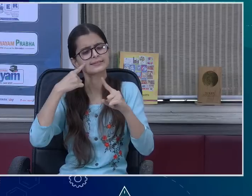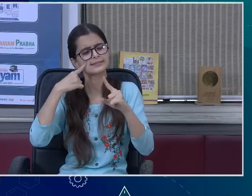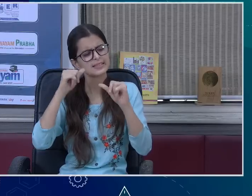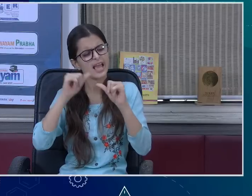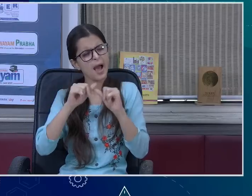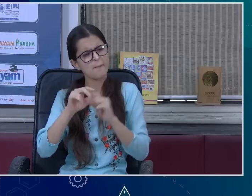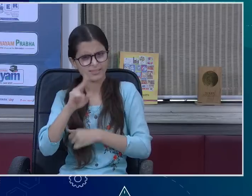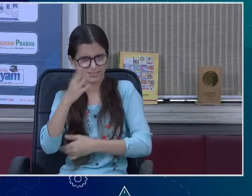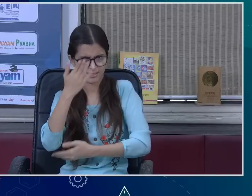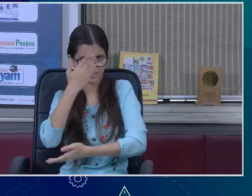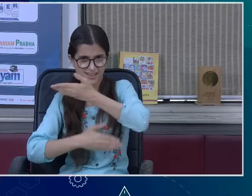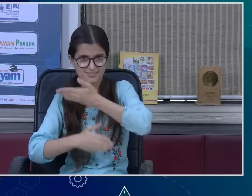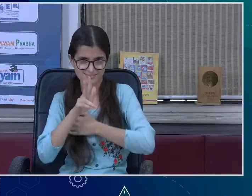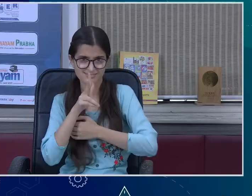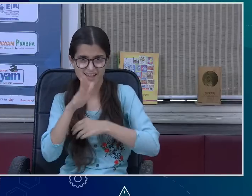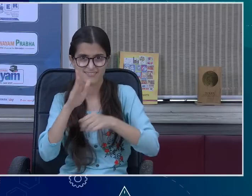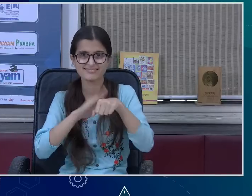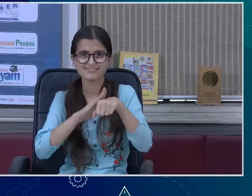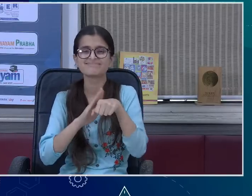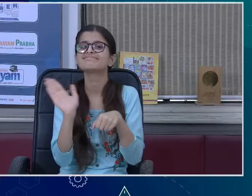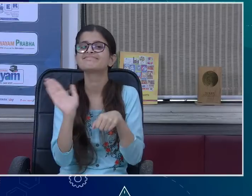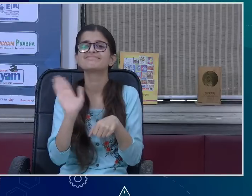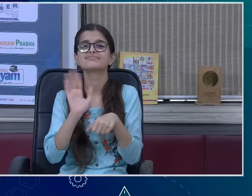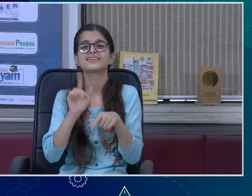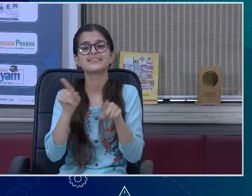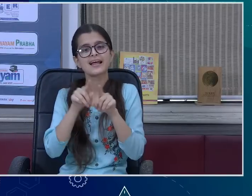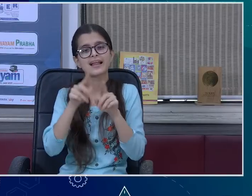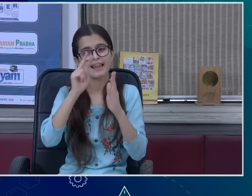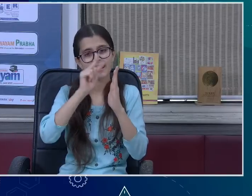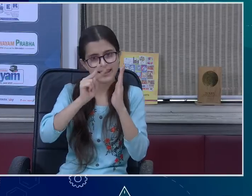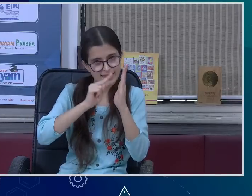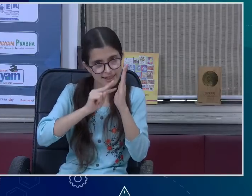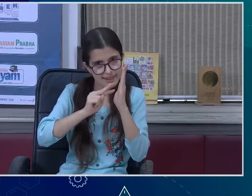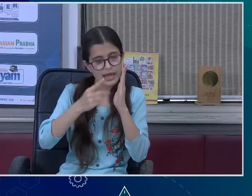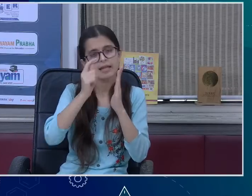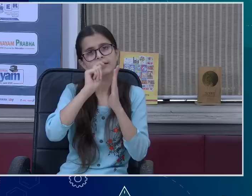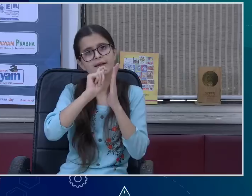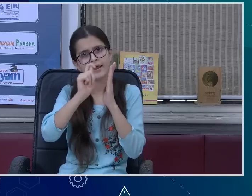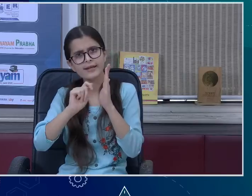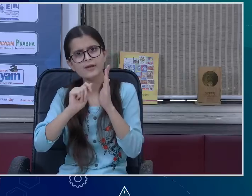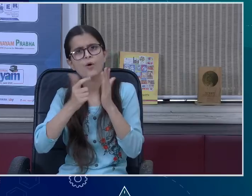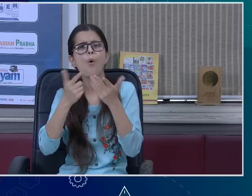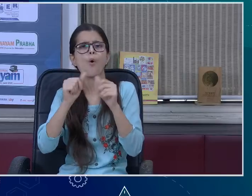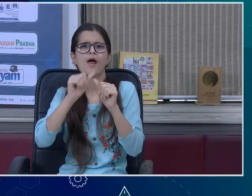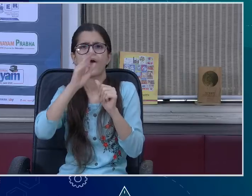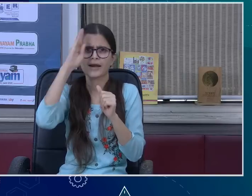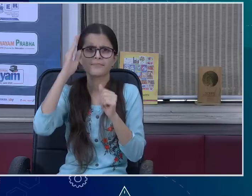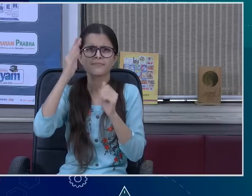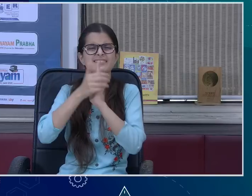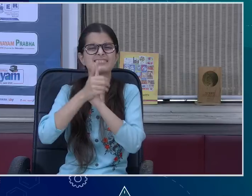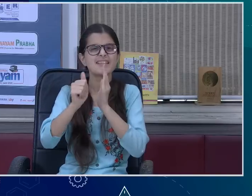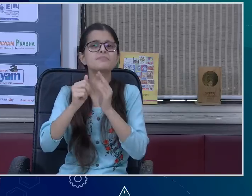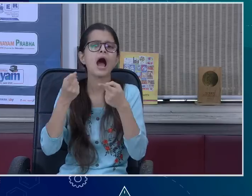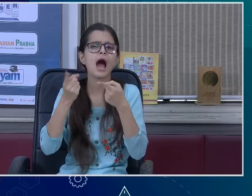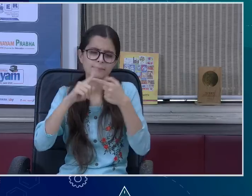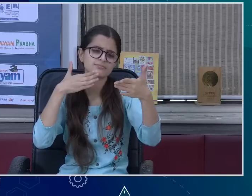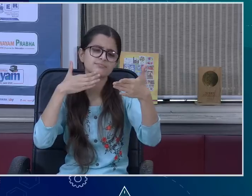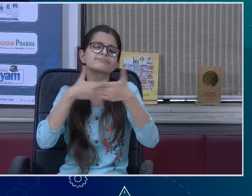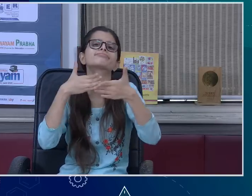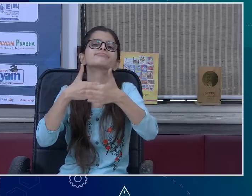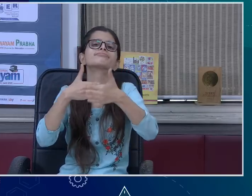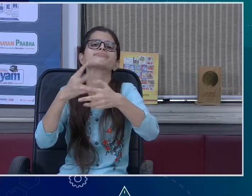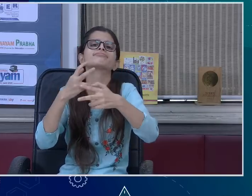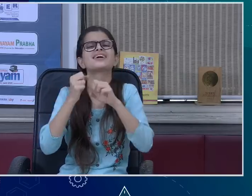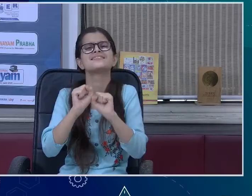is a difficulty on reading, writing, or core academic skills, is what I perceive it